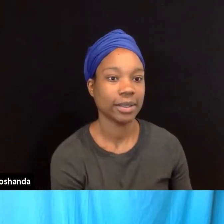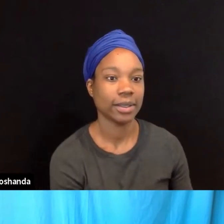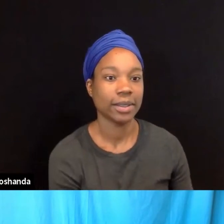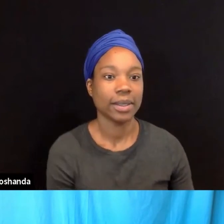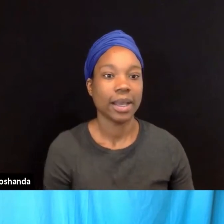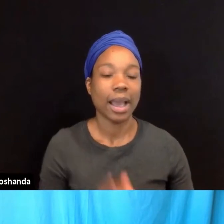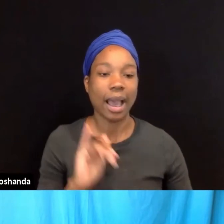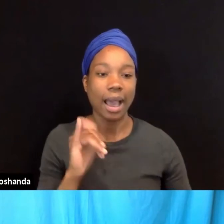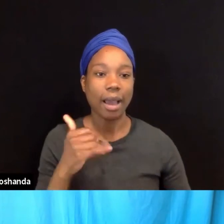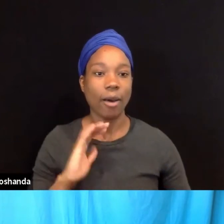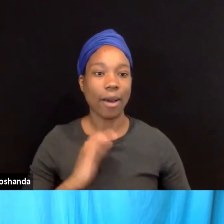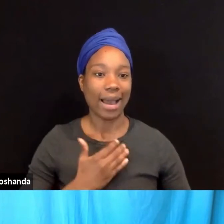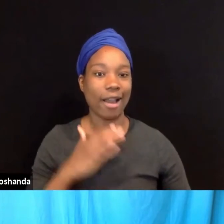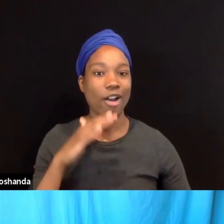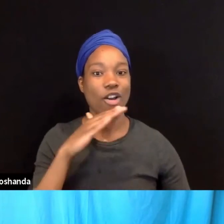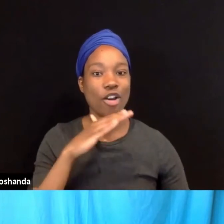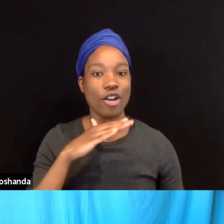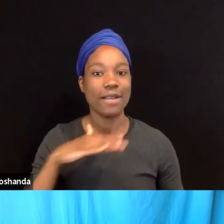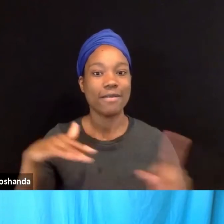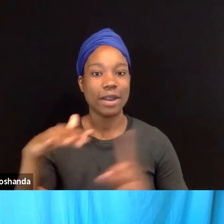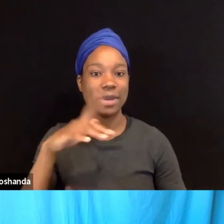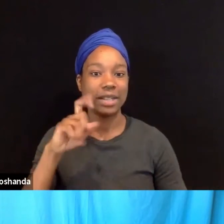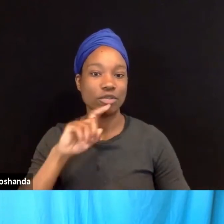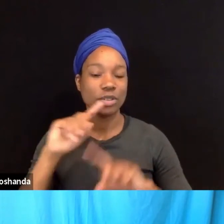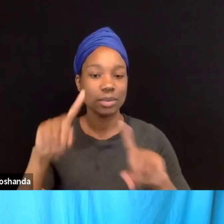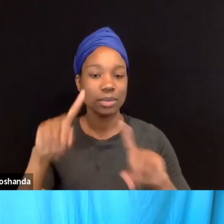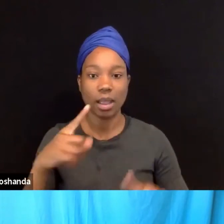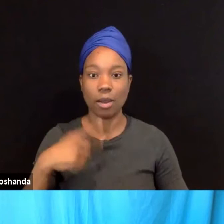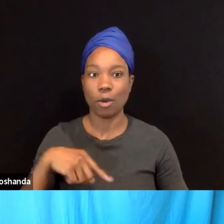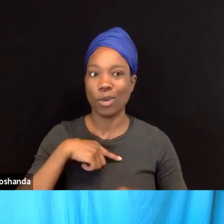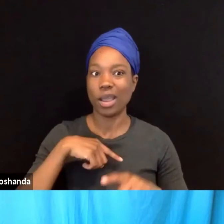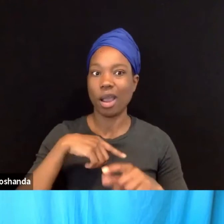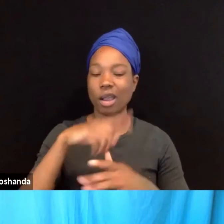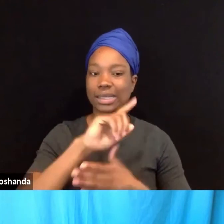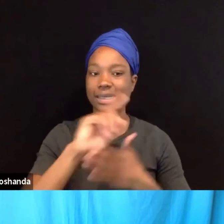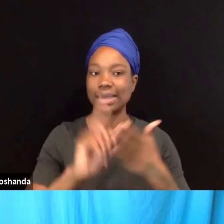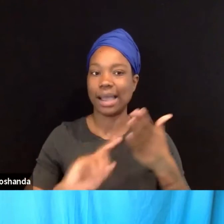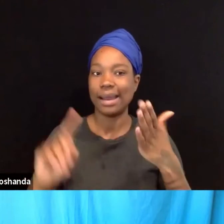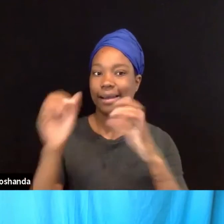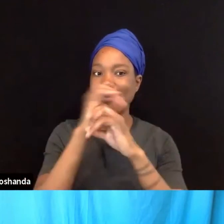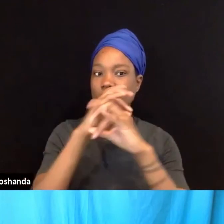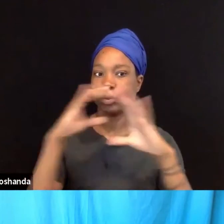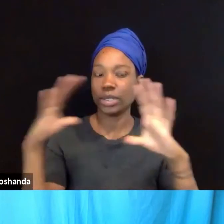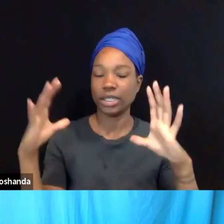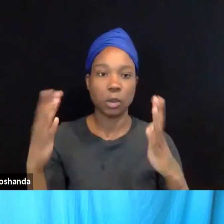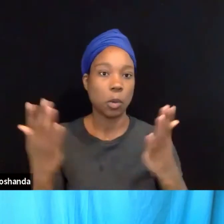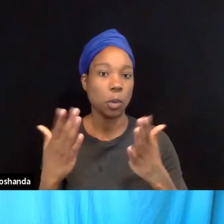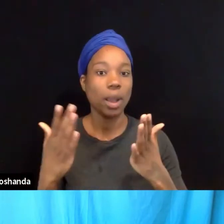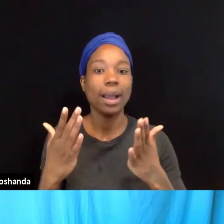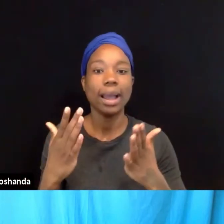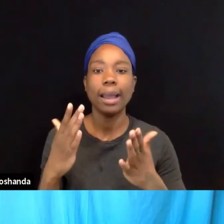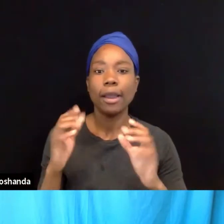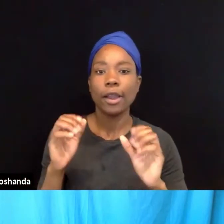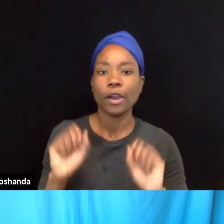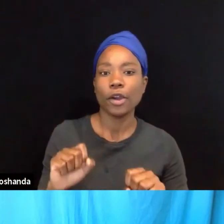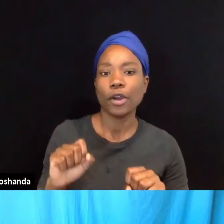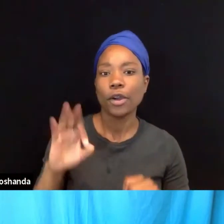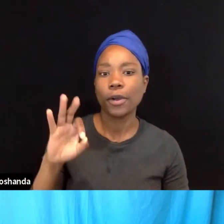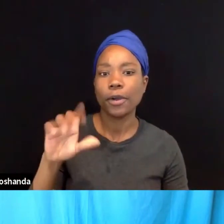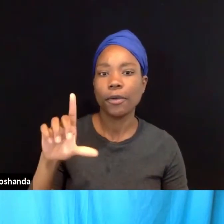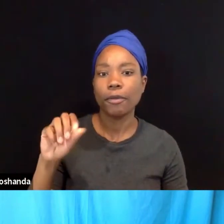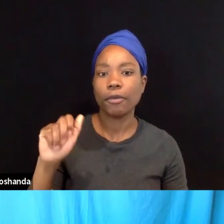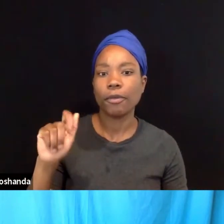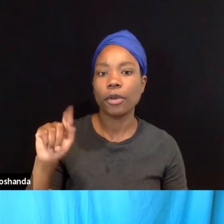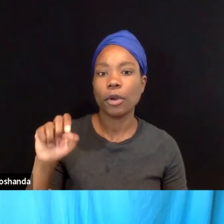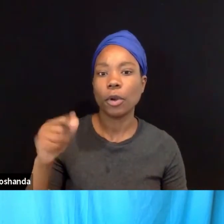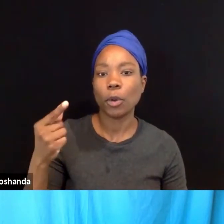a visualization of what a floating city might look like, looking at the impacts of climate change, what a mega city might look like.